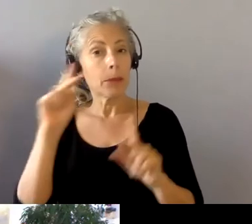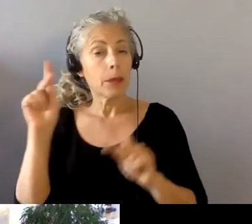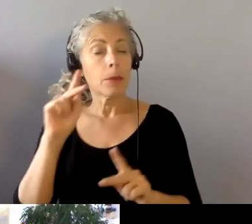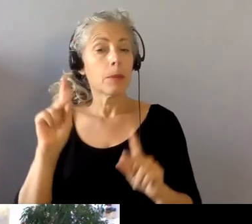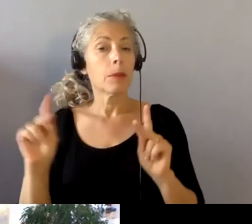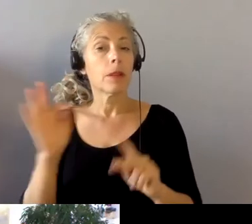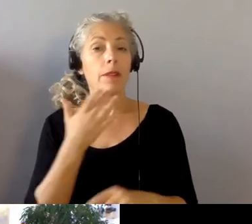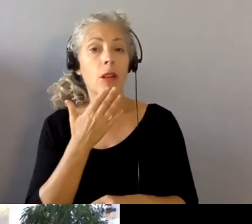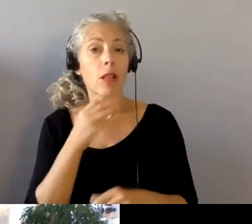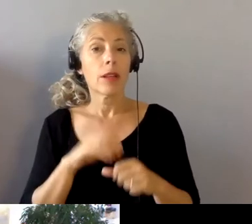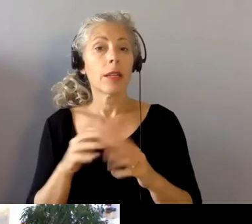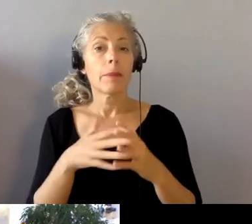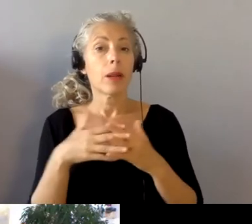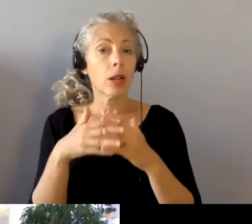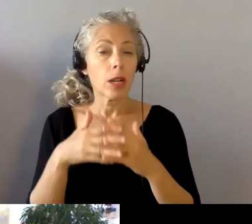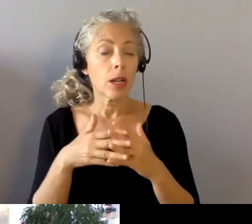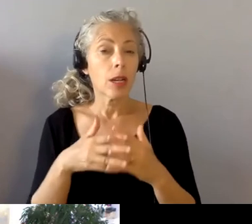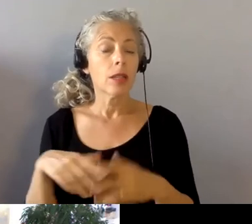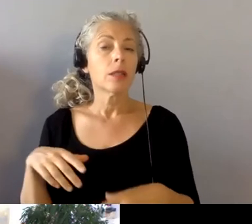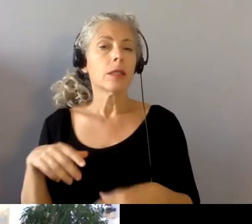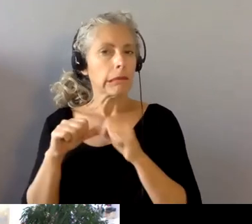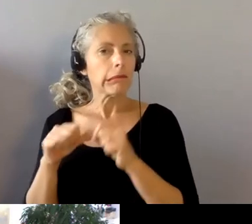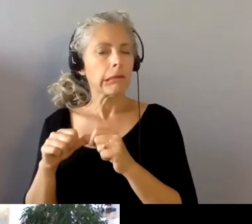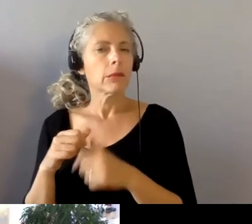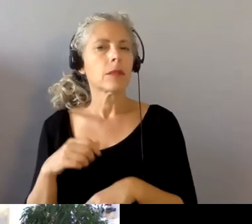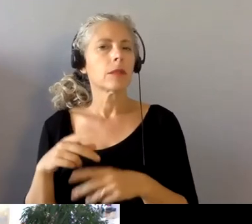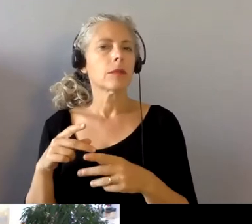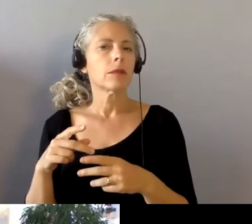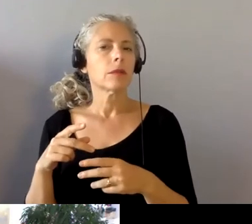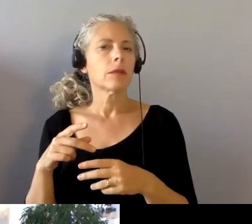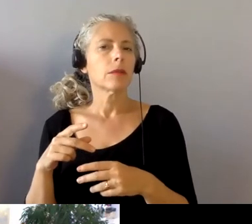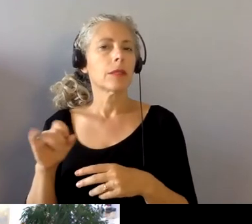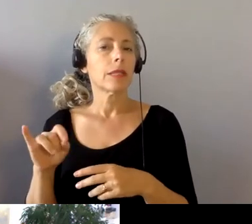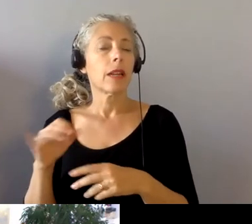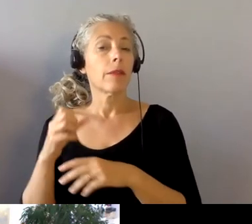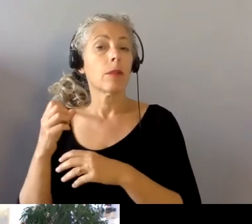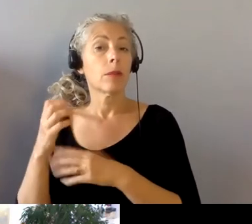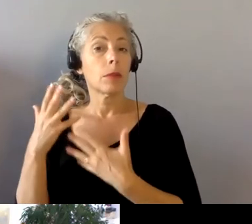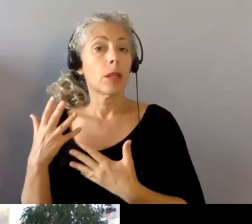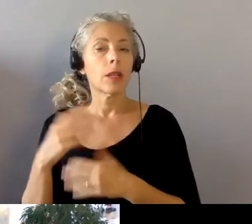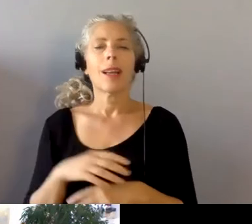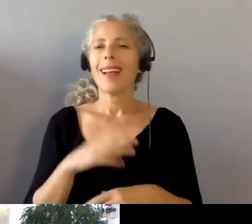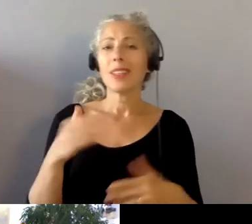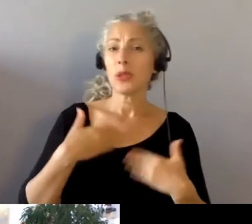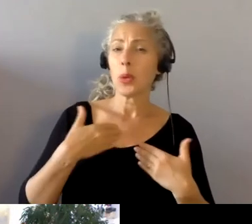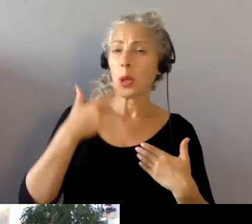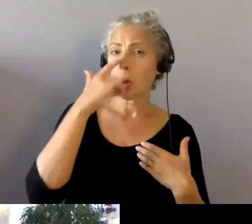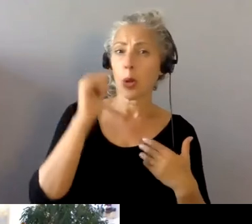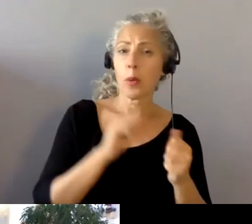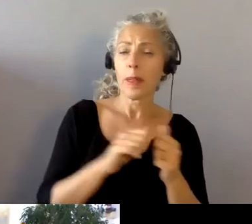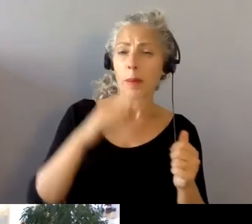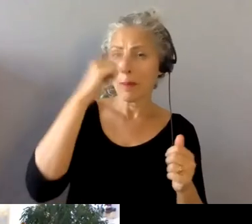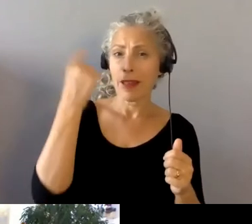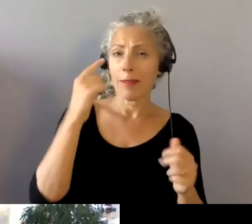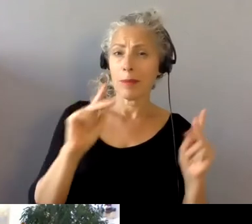this American context. And what would joy look like without Black folks? Like the way